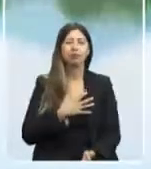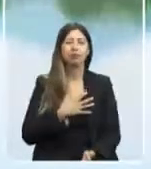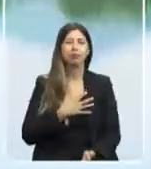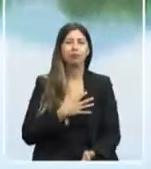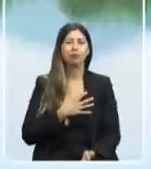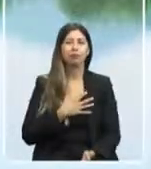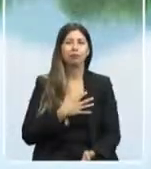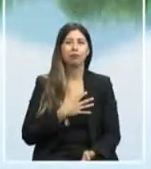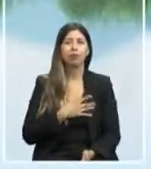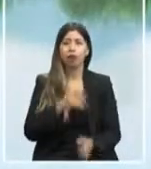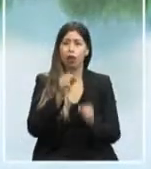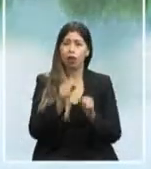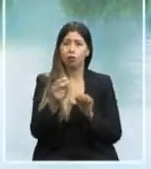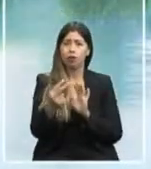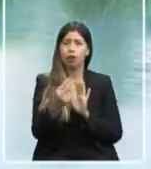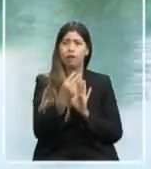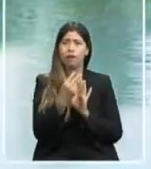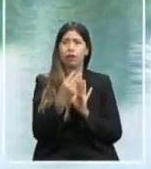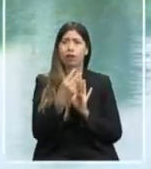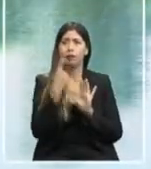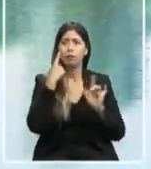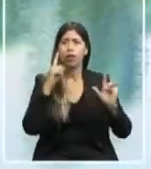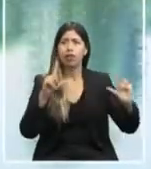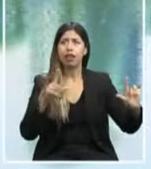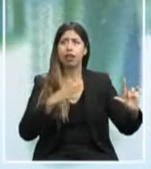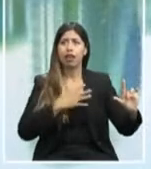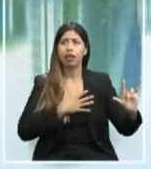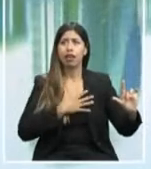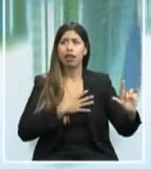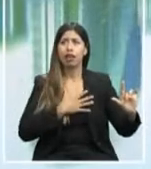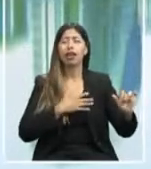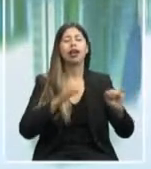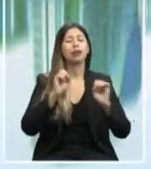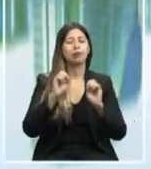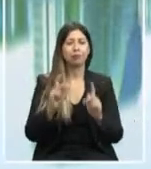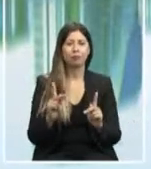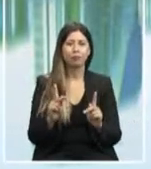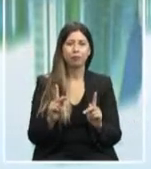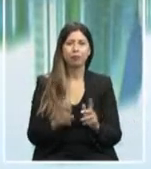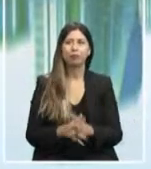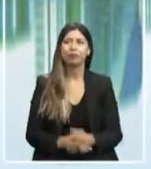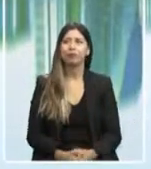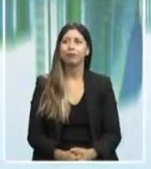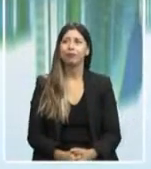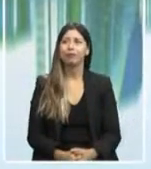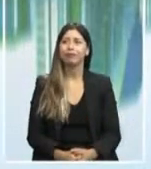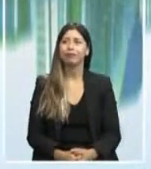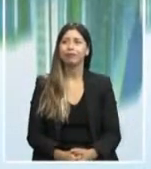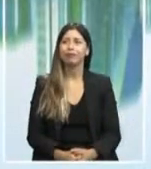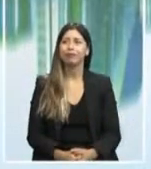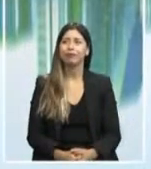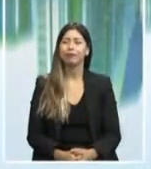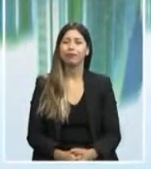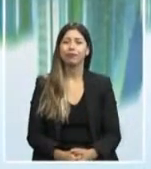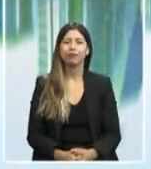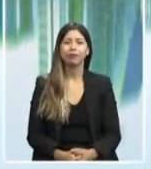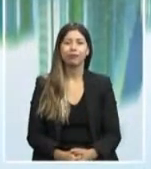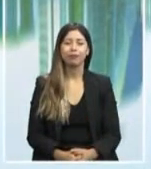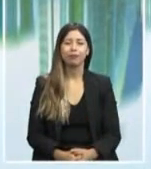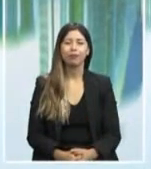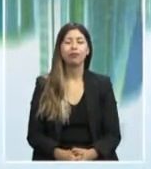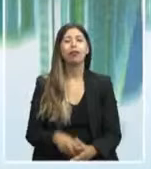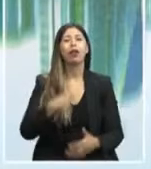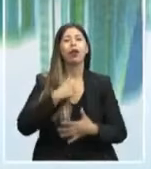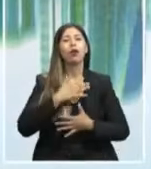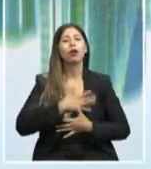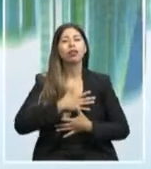screen. Yes, we can see it. Great, okay. Great. So I would like to talk today